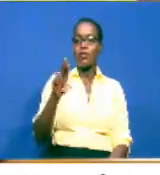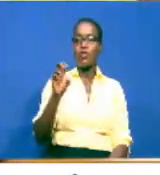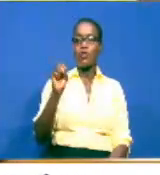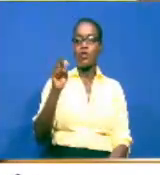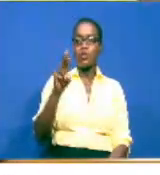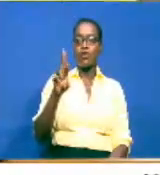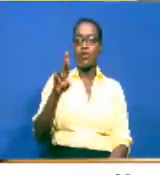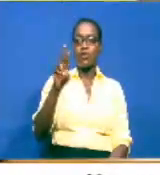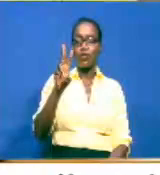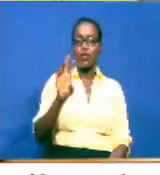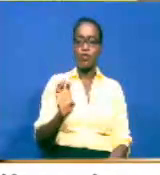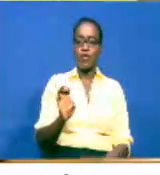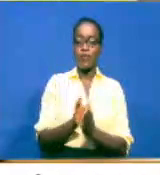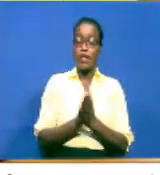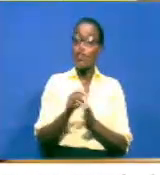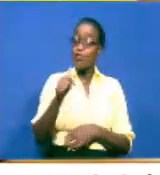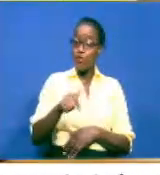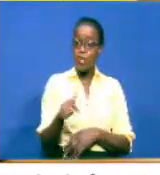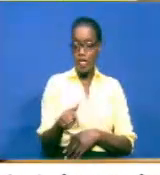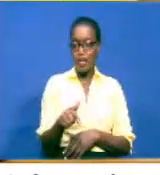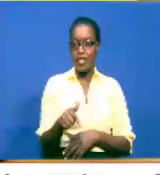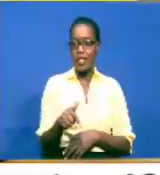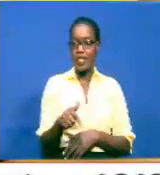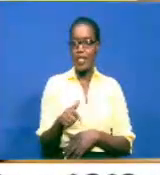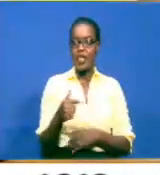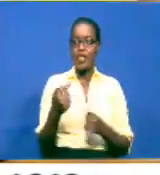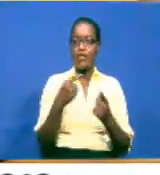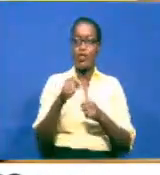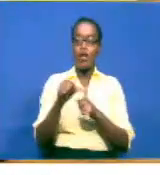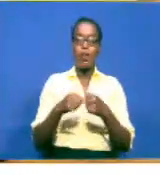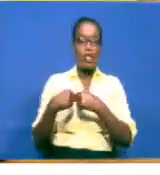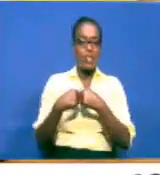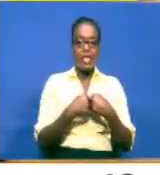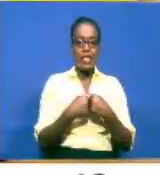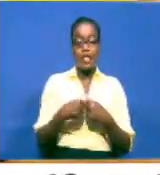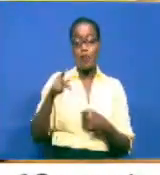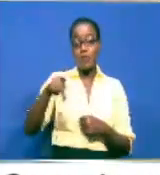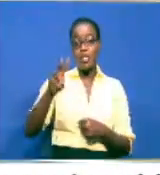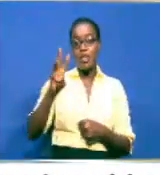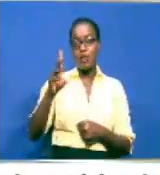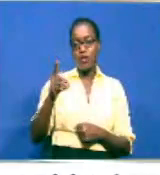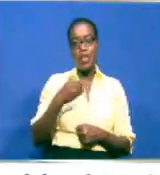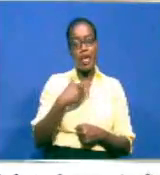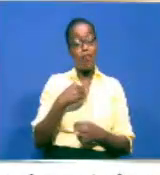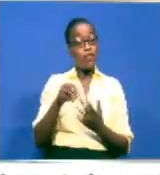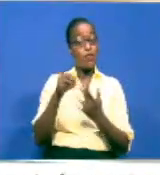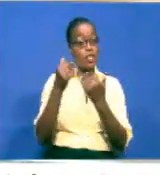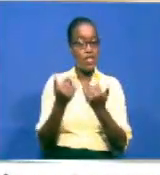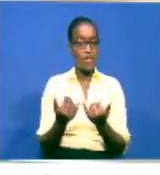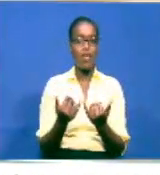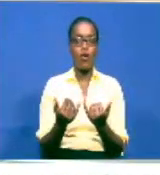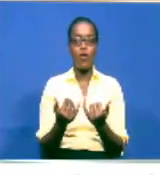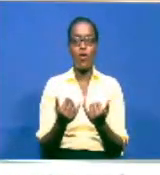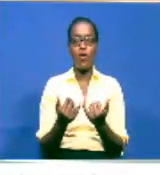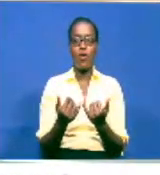and today we are looking at how the challenges that people living with disabilities are facing, and especially now that we